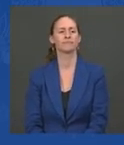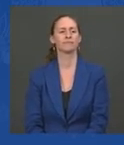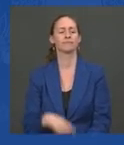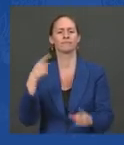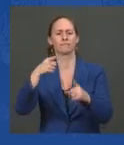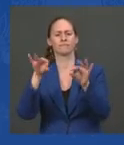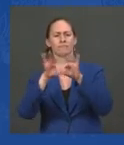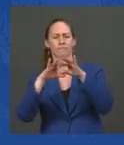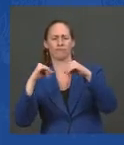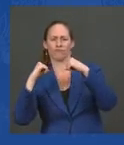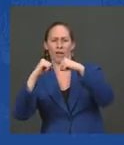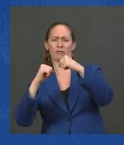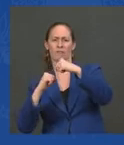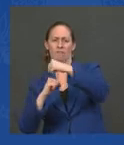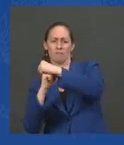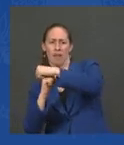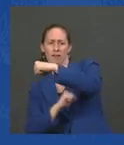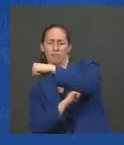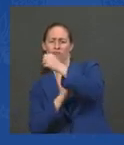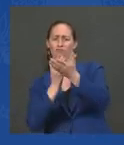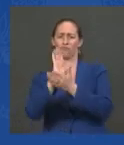vote, the sacred right to vote.